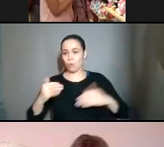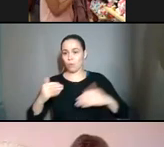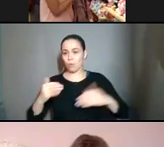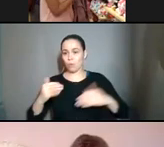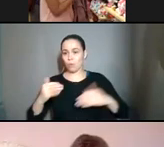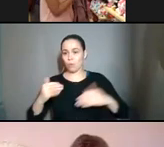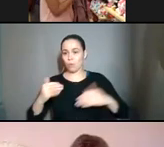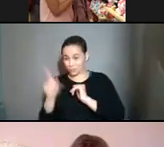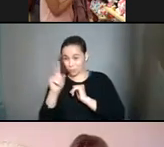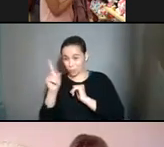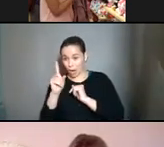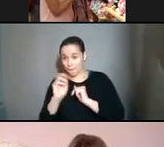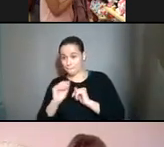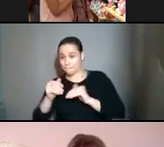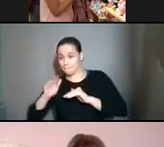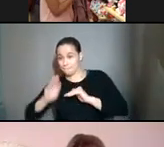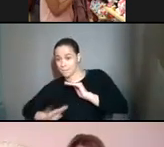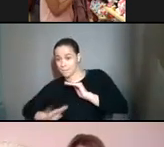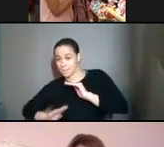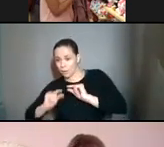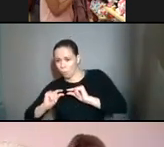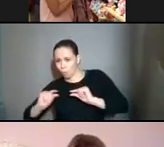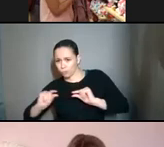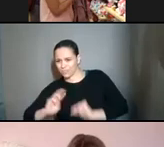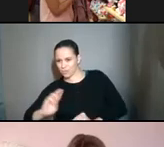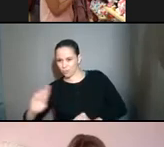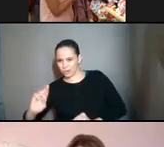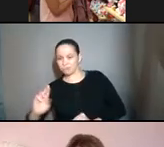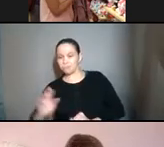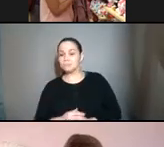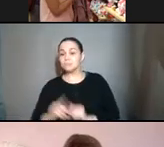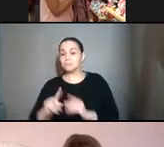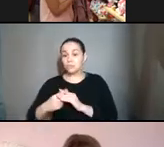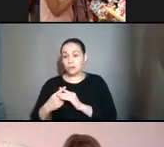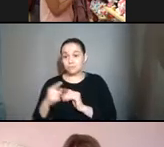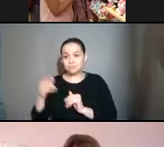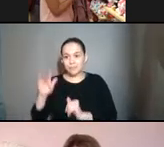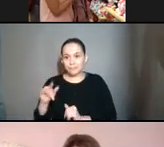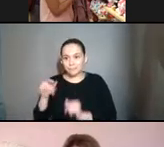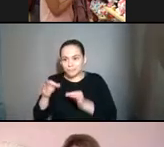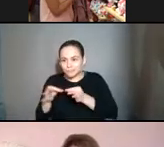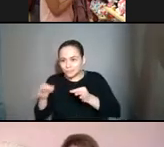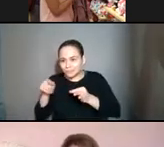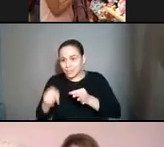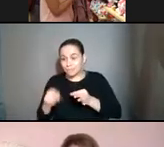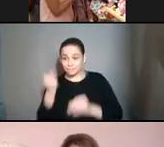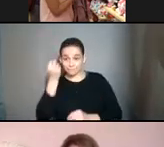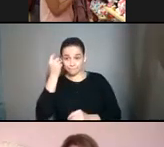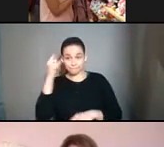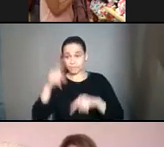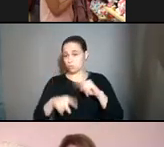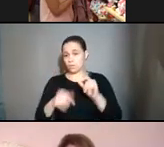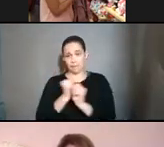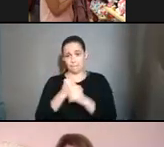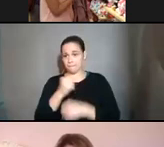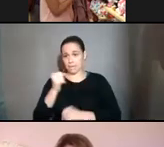screen. Start by clicking on that. Please note that you cannot create a family dashboard account on